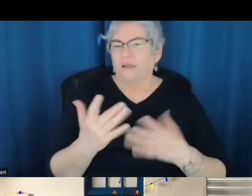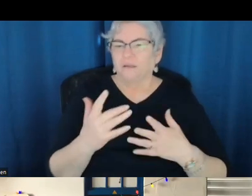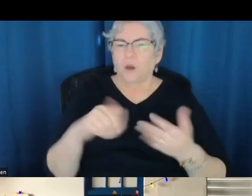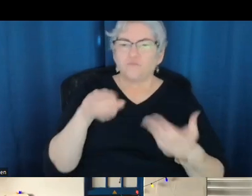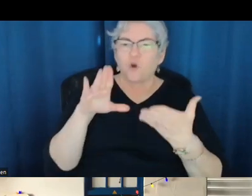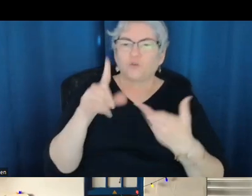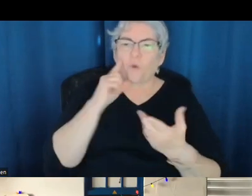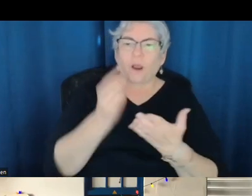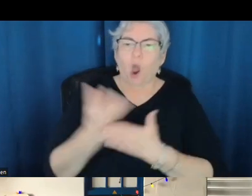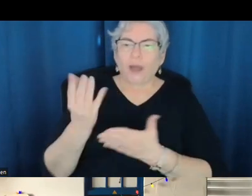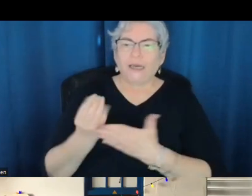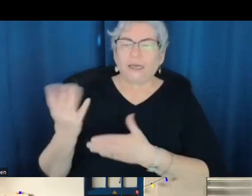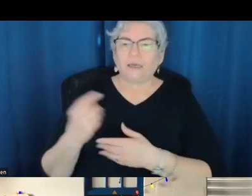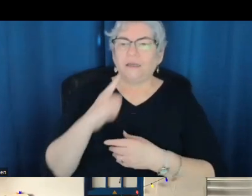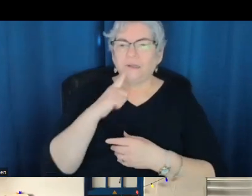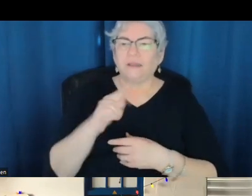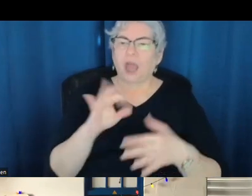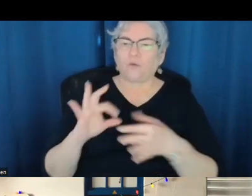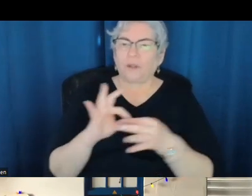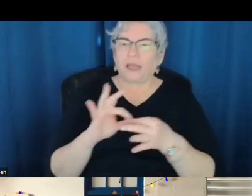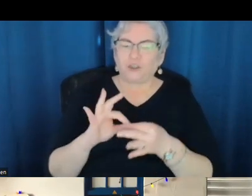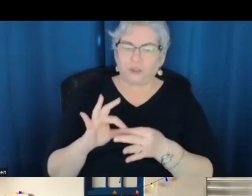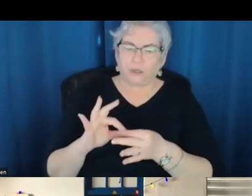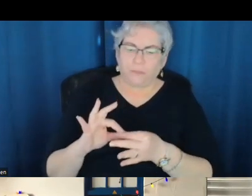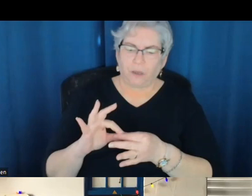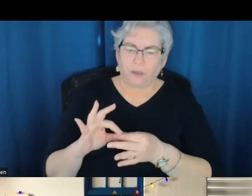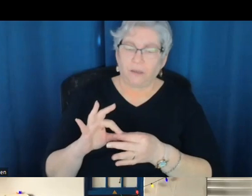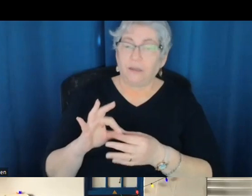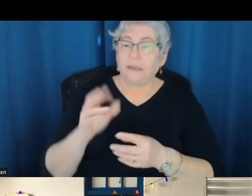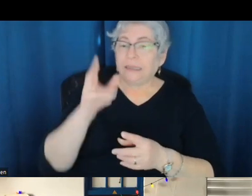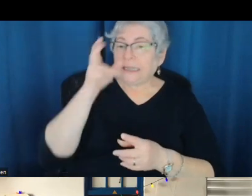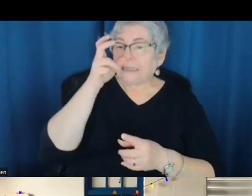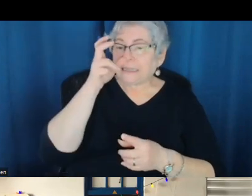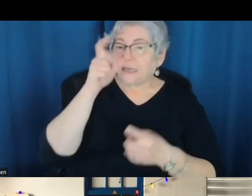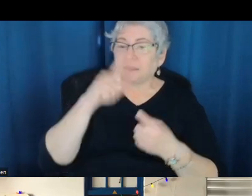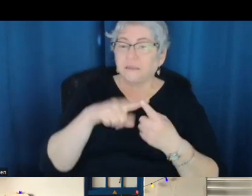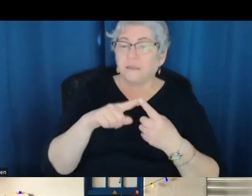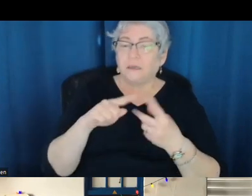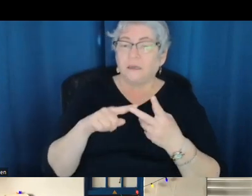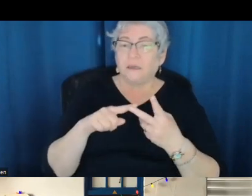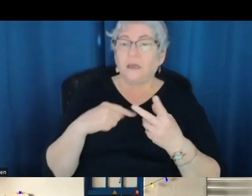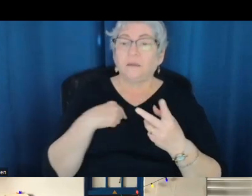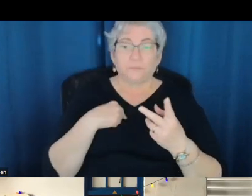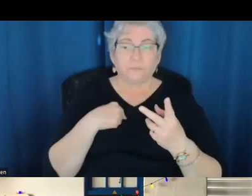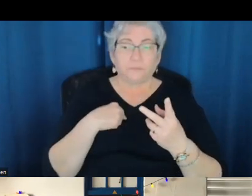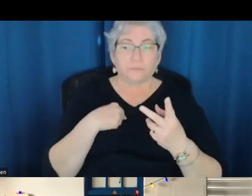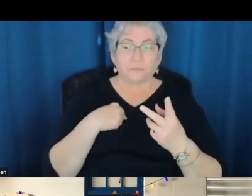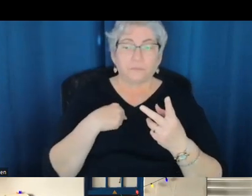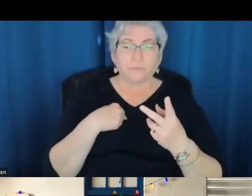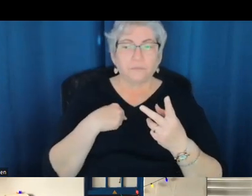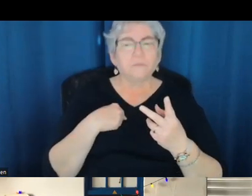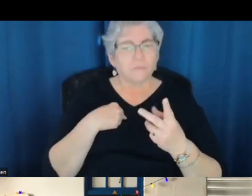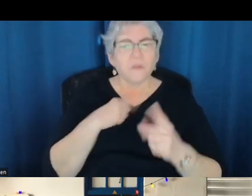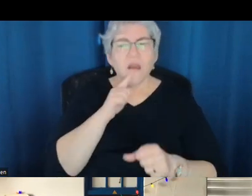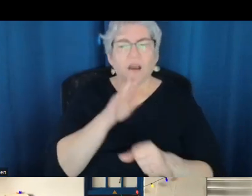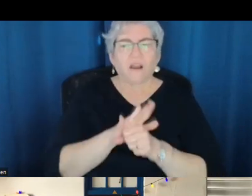to gardening is the relationship with the insects. And I really confirmed a